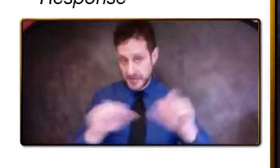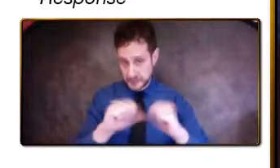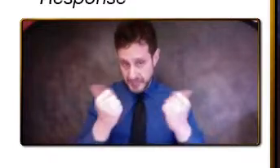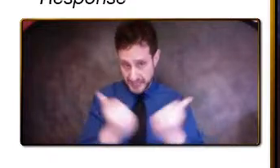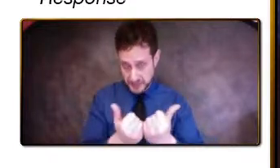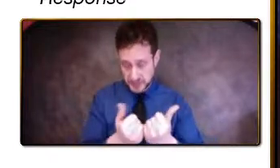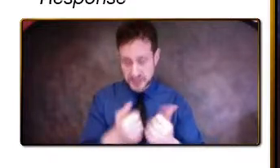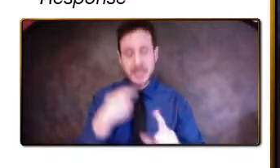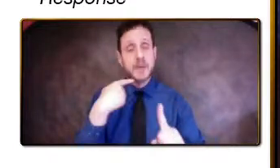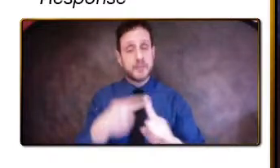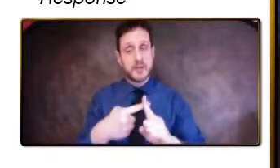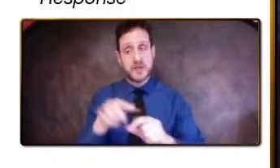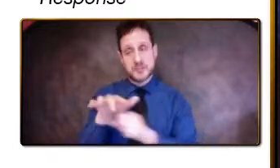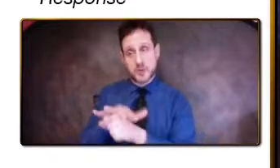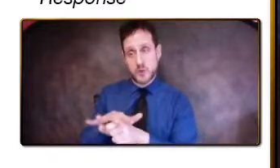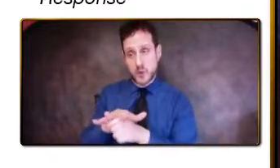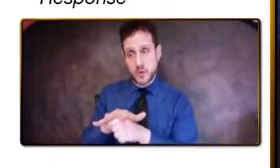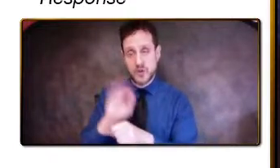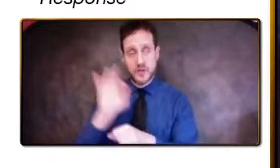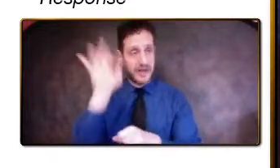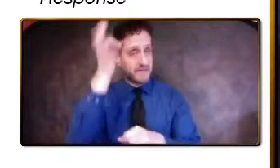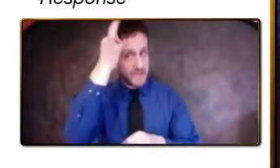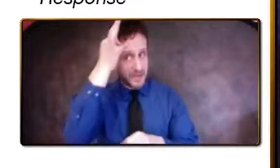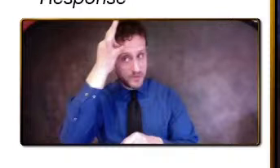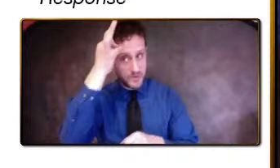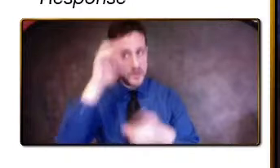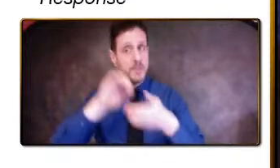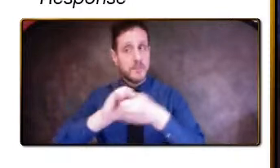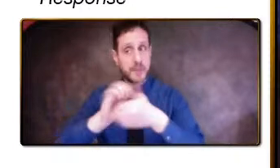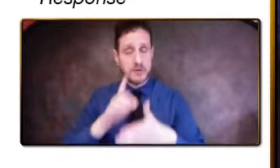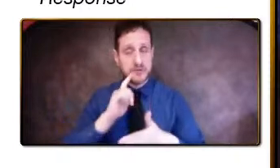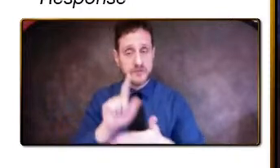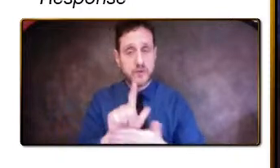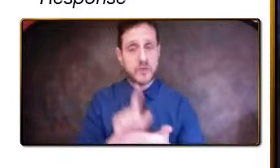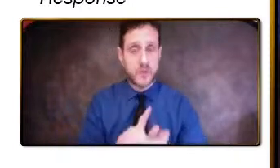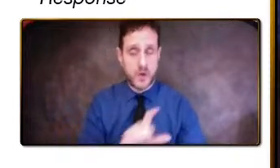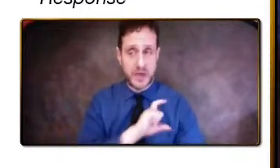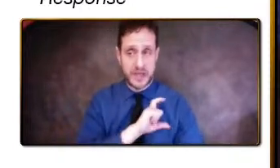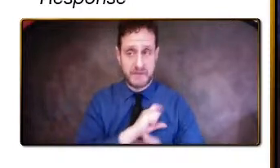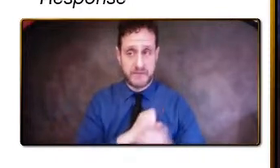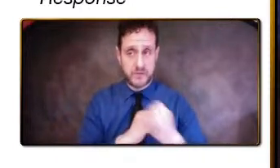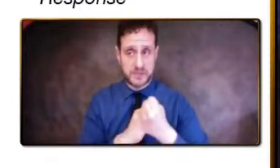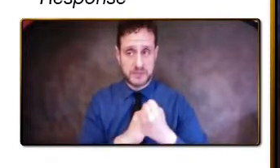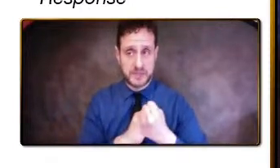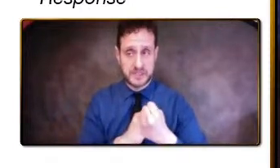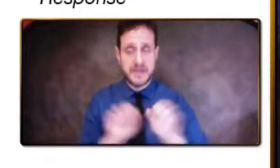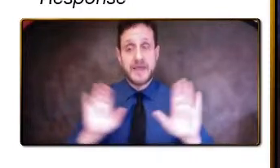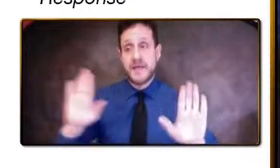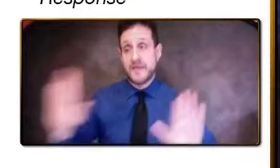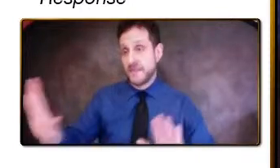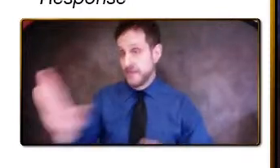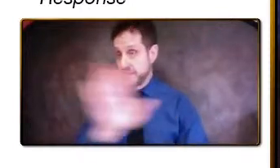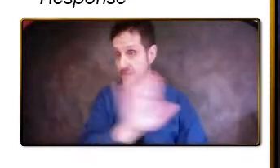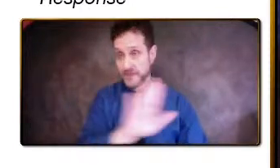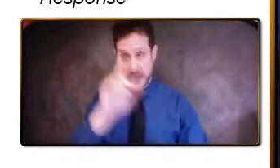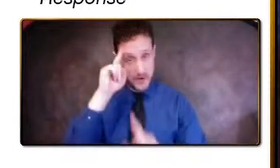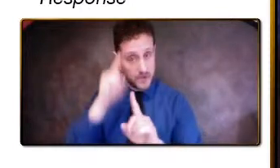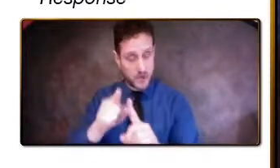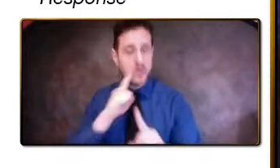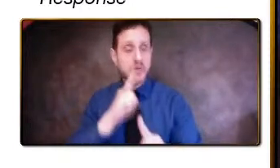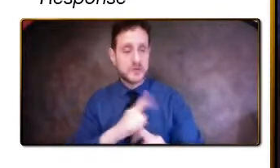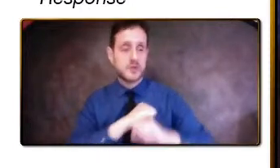our local and federal counterparts in law enforcement. Together, their mission is to safeguard the right to